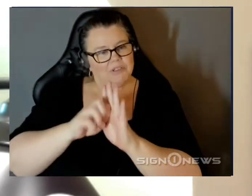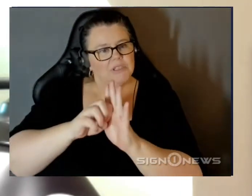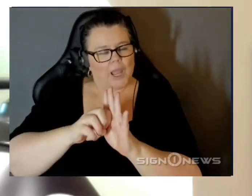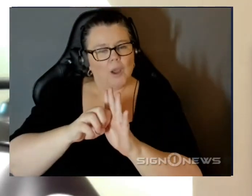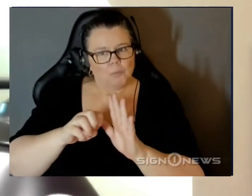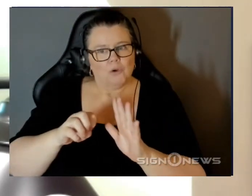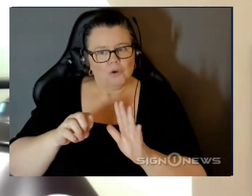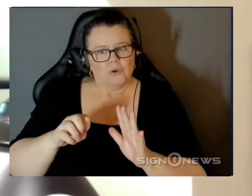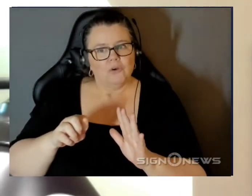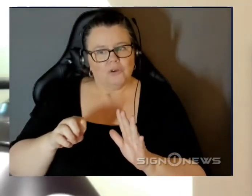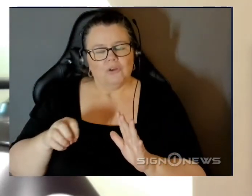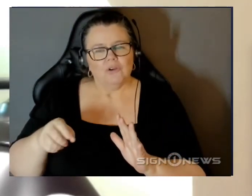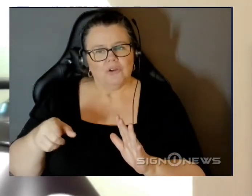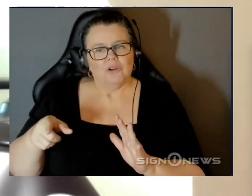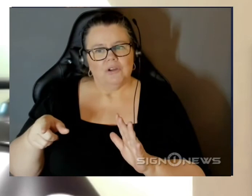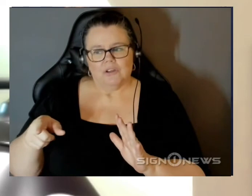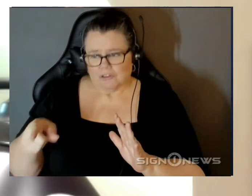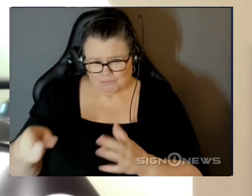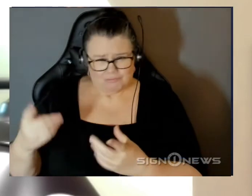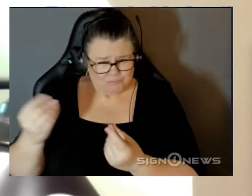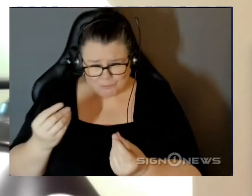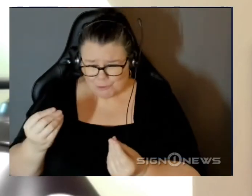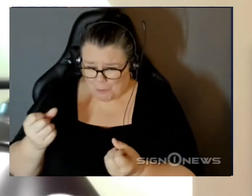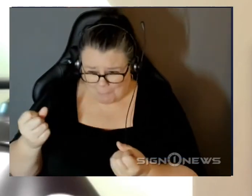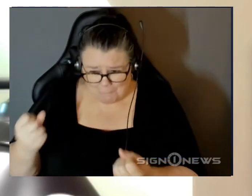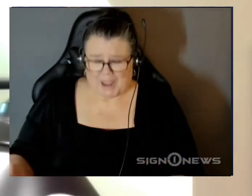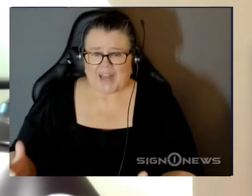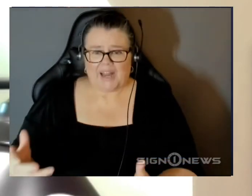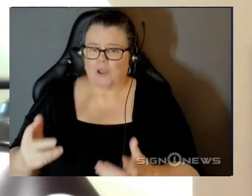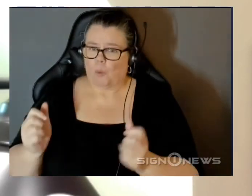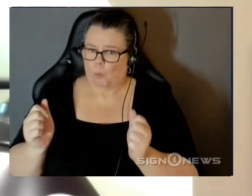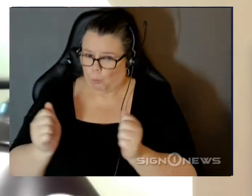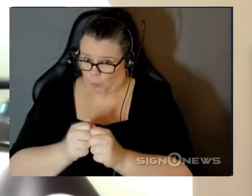don't involve guardianship. So Bob, did you have something to add?